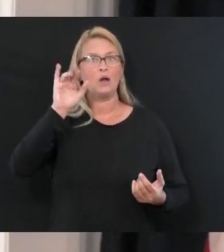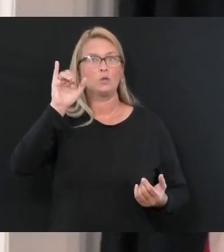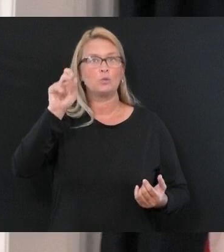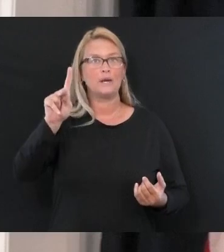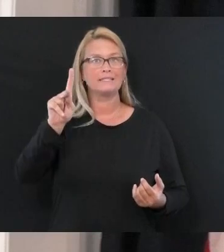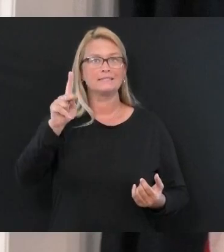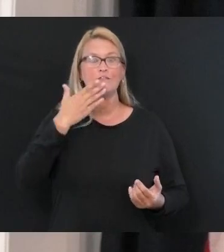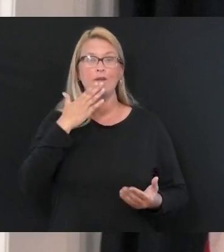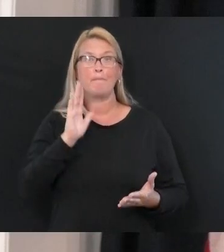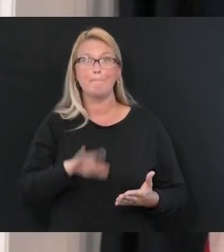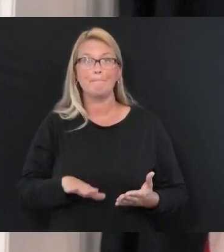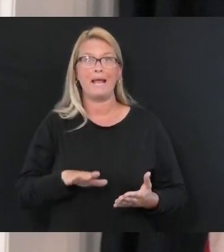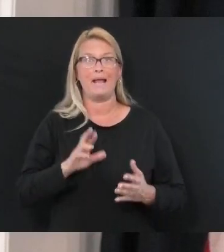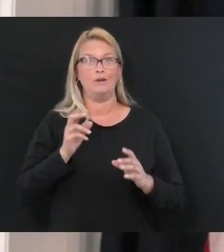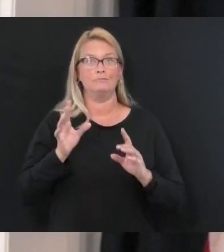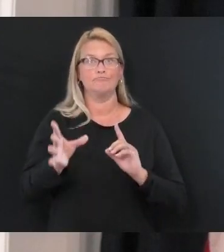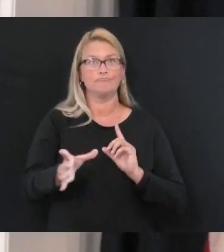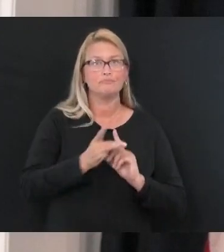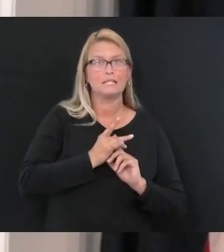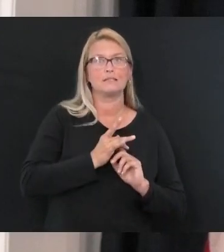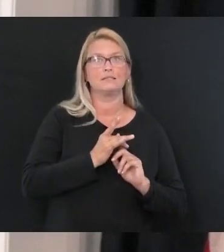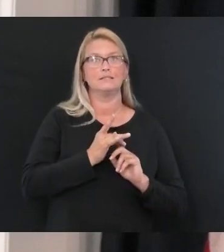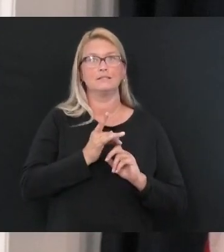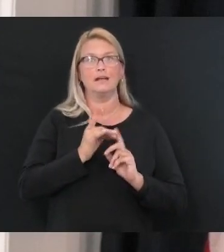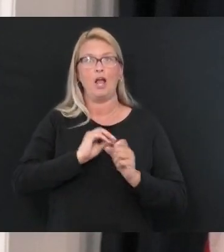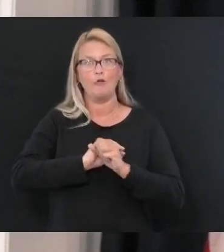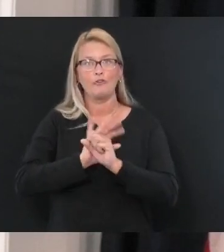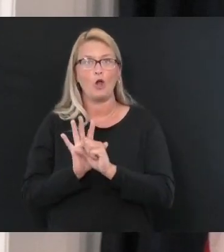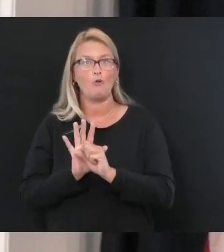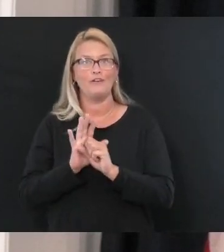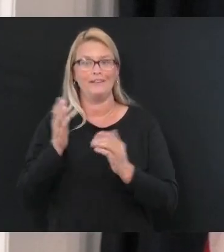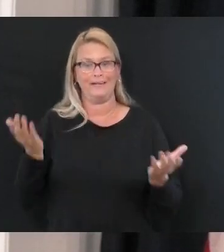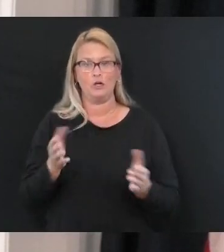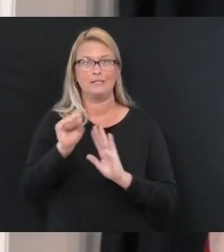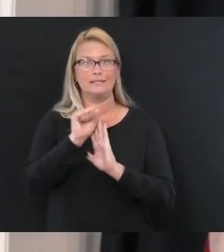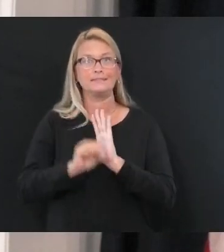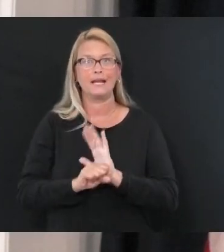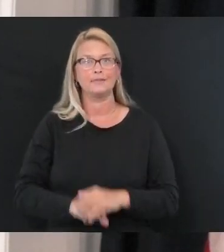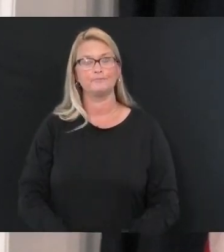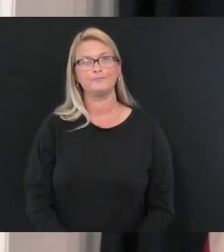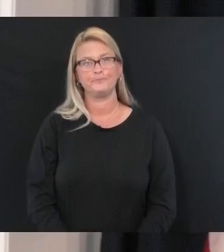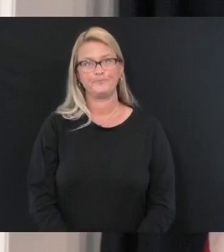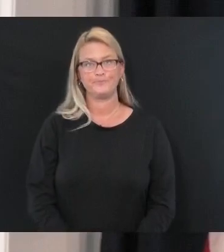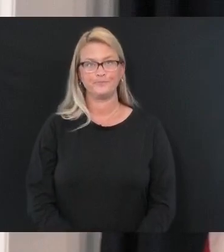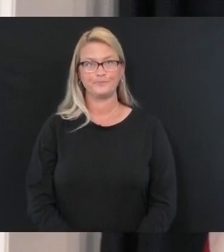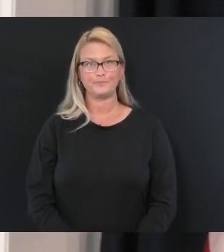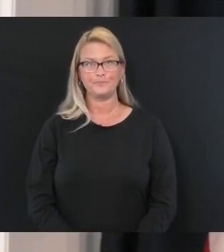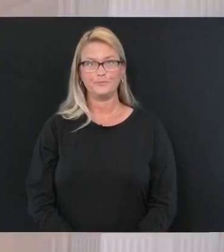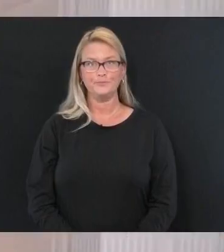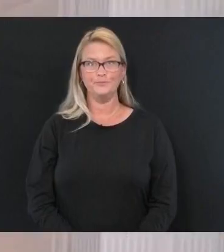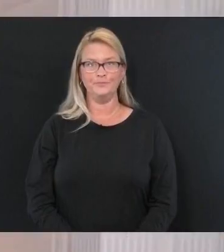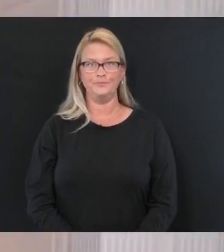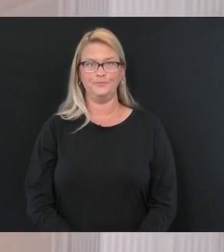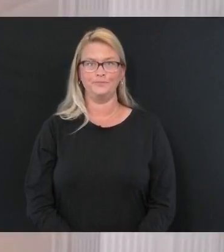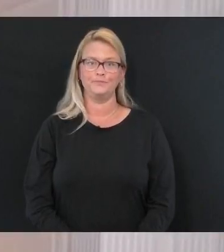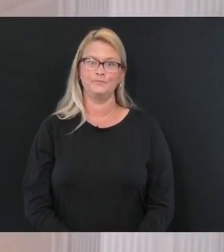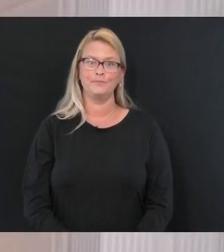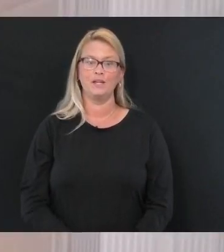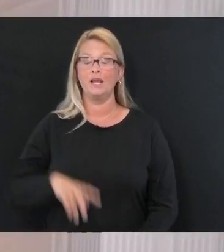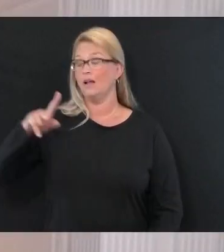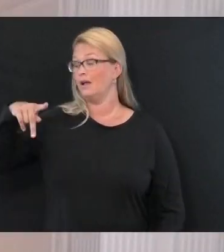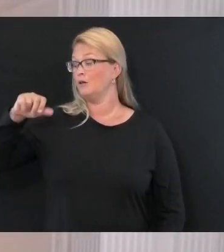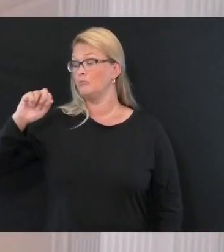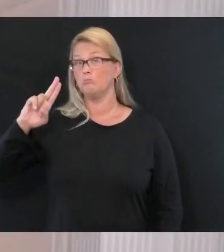outcome and more severe impact of COVID-19 on our state. All right, thank you, Dave. Next, we'll go to Paul Mullen